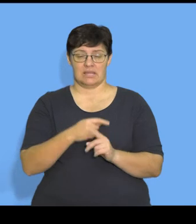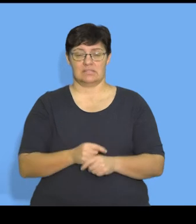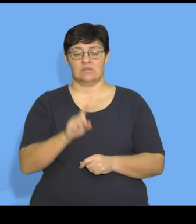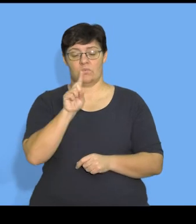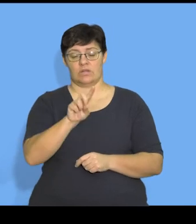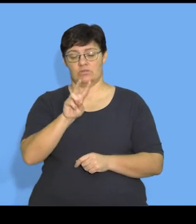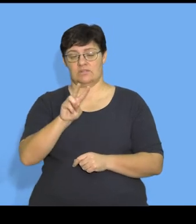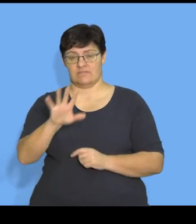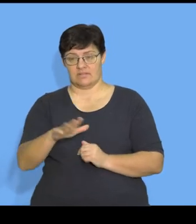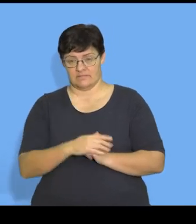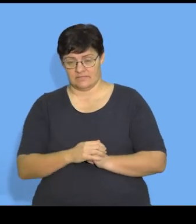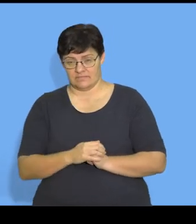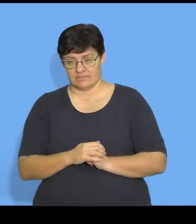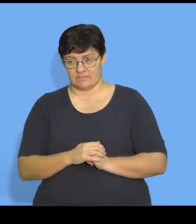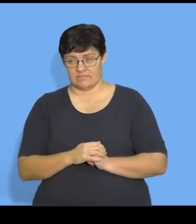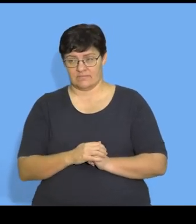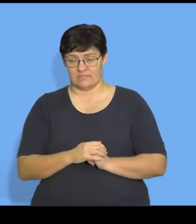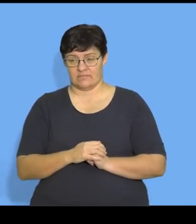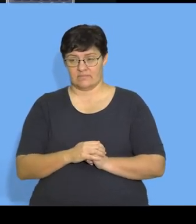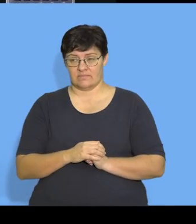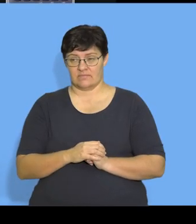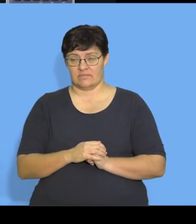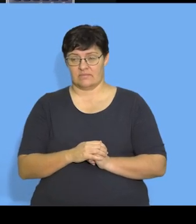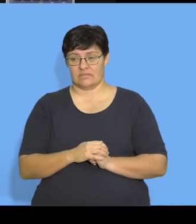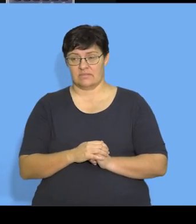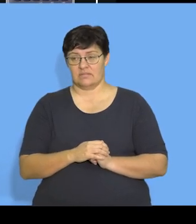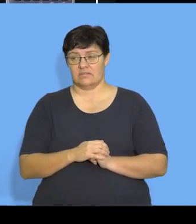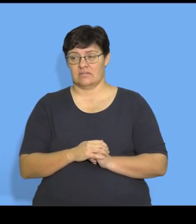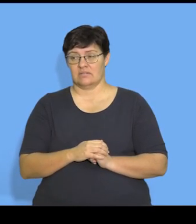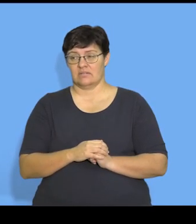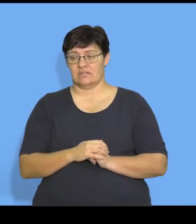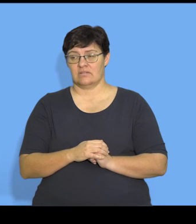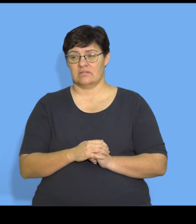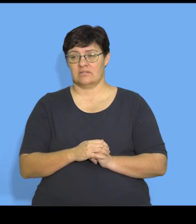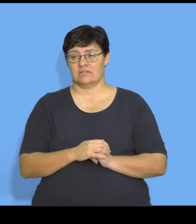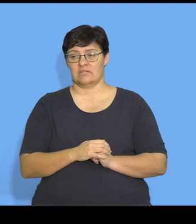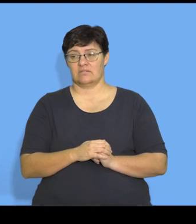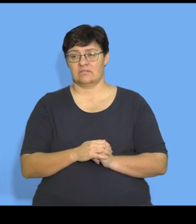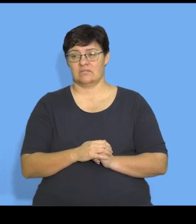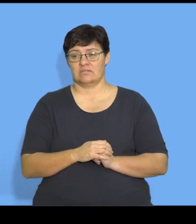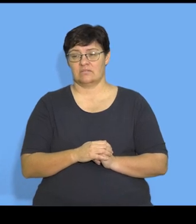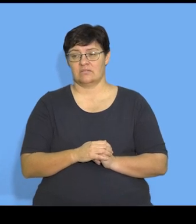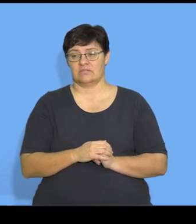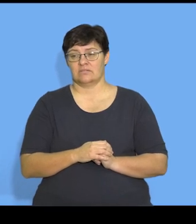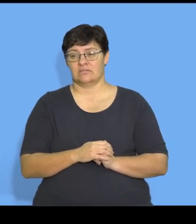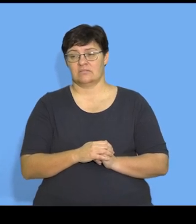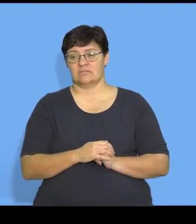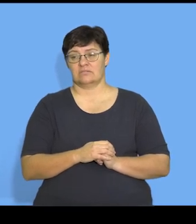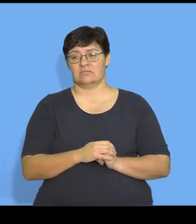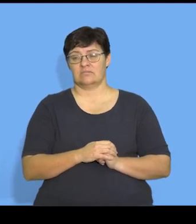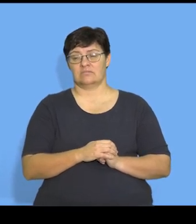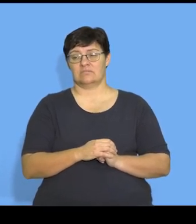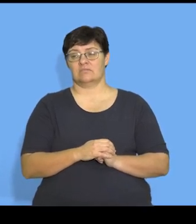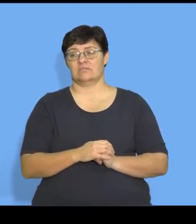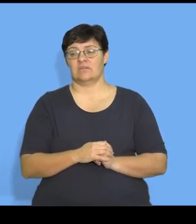the 125, okay? So let's just get this, do it on our calculators. So